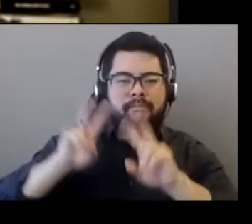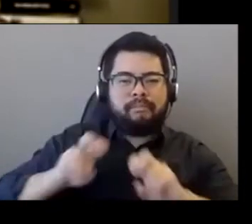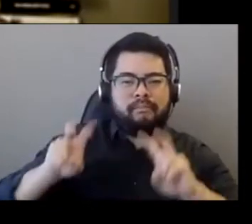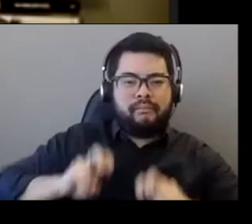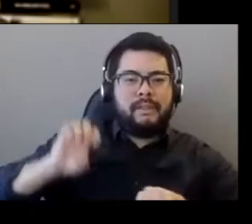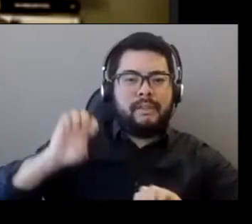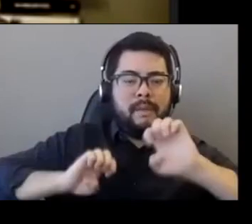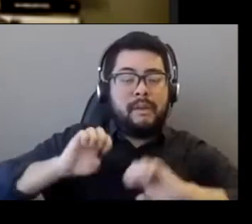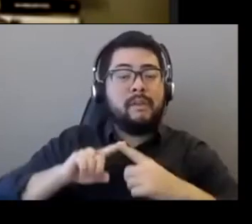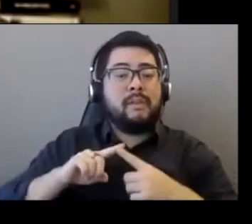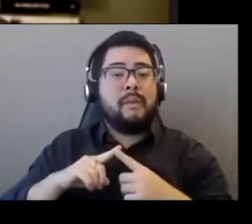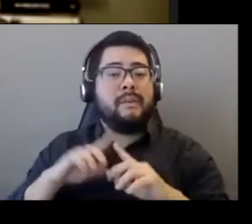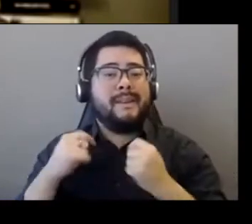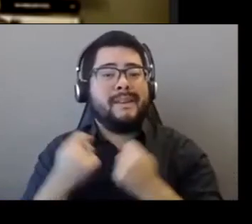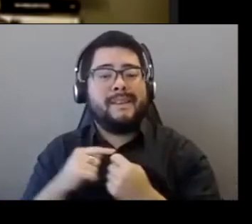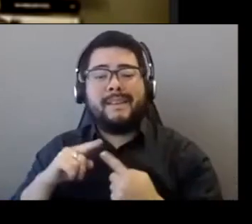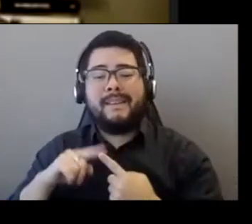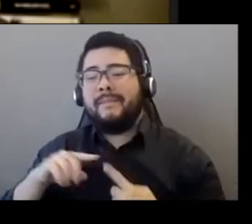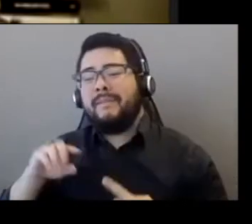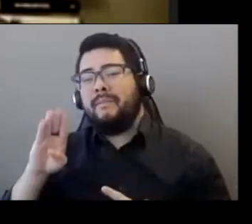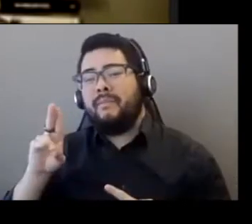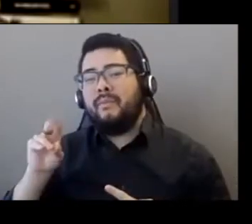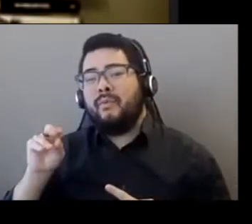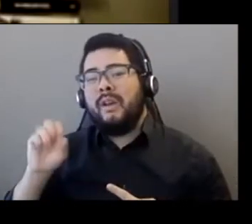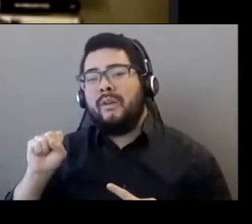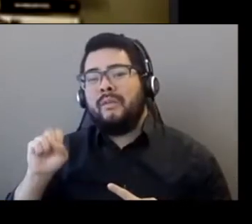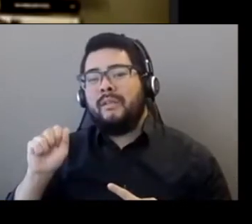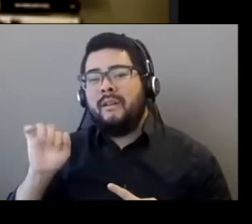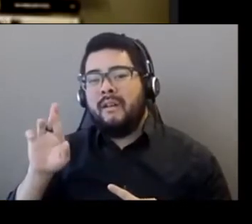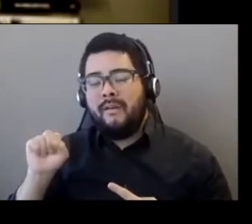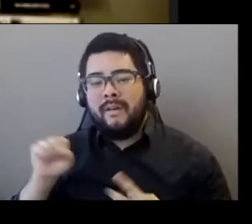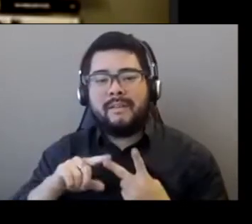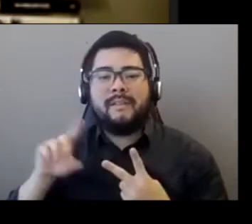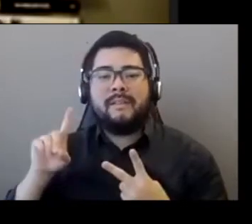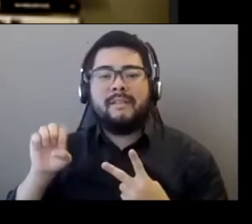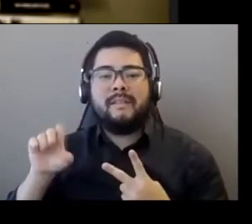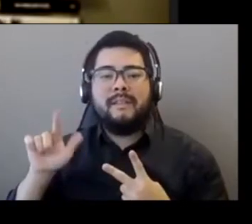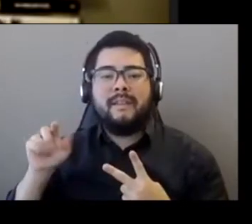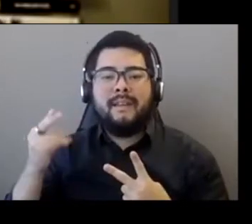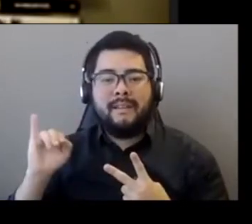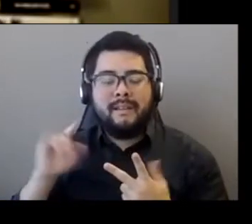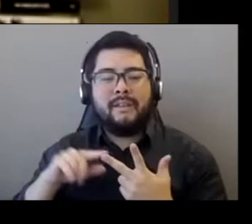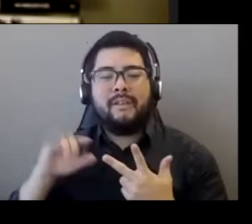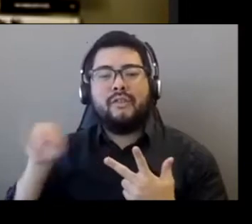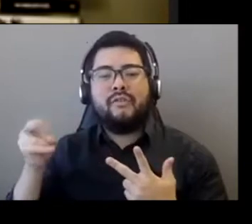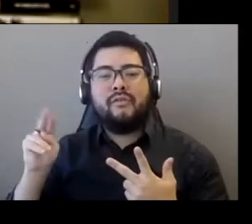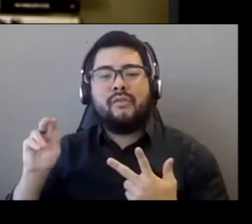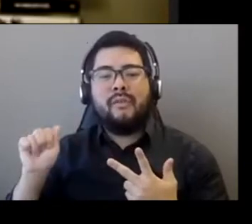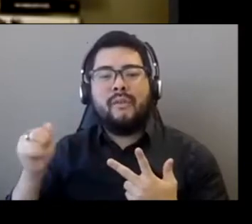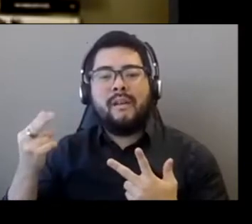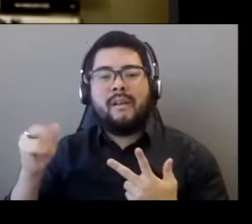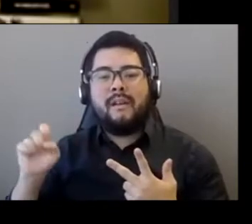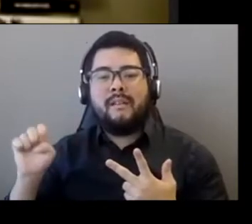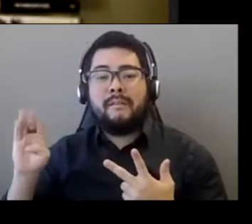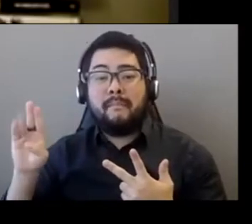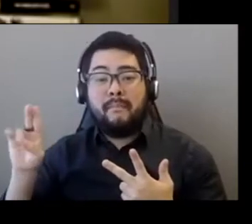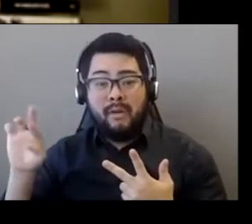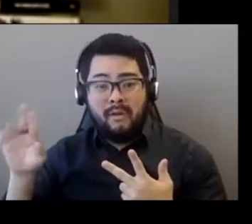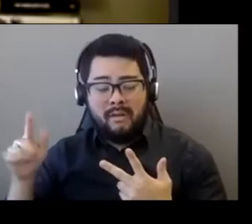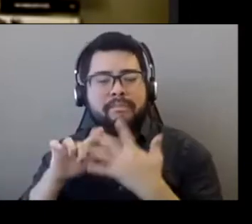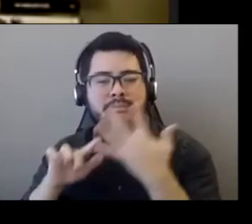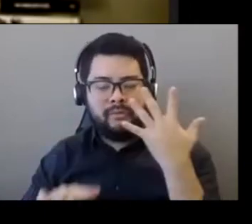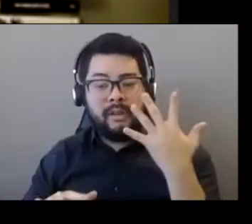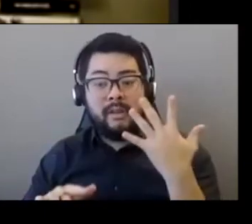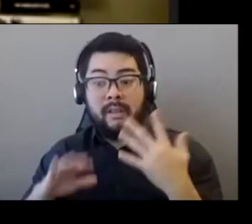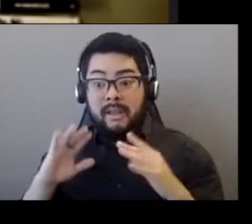Argentina, in Buenos Aires, in Sao Paulo, in Johannesburg, in Delhi, the people who are researchers, you see,